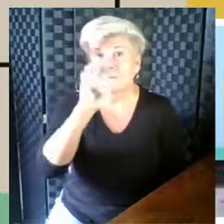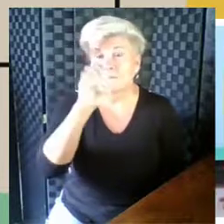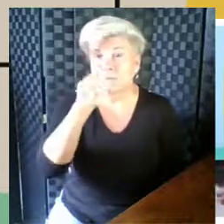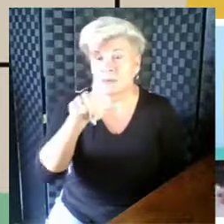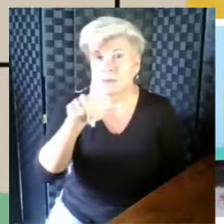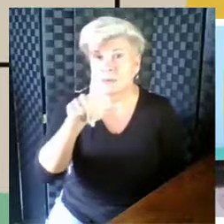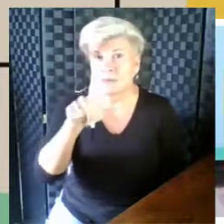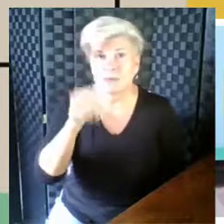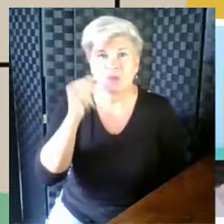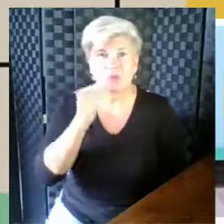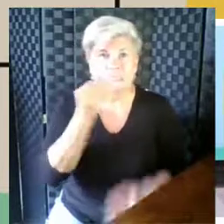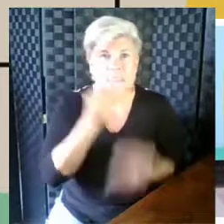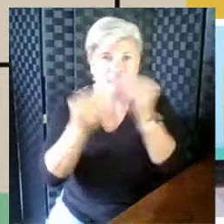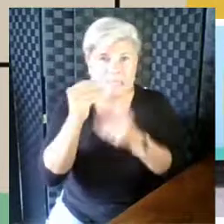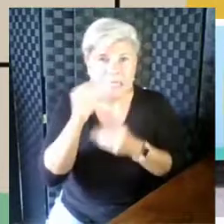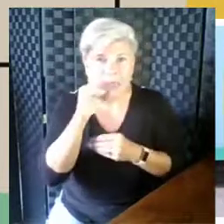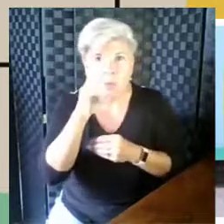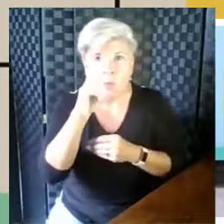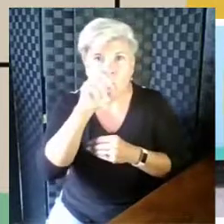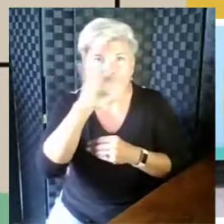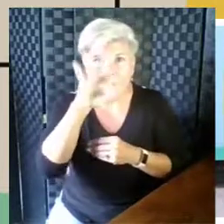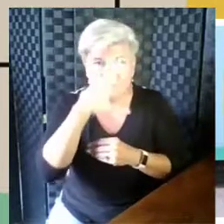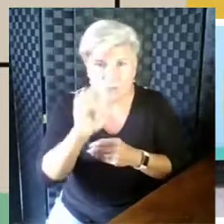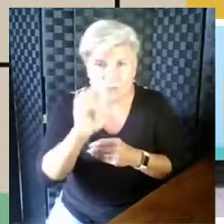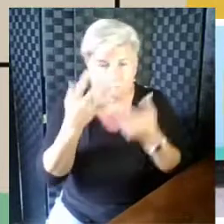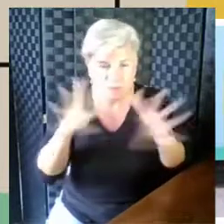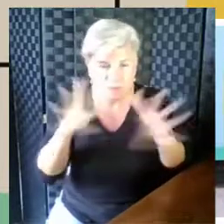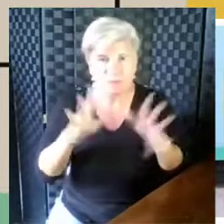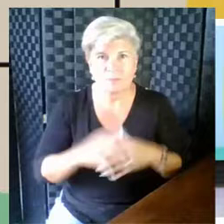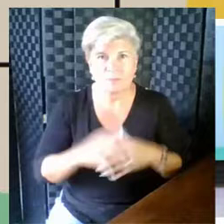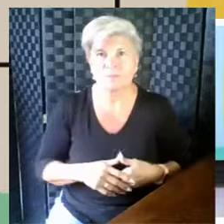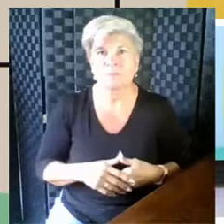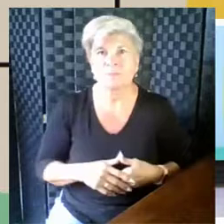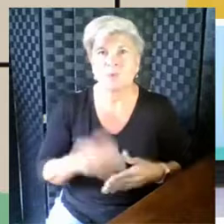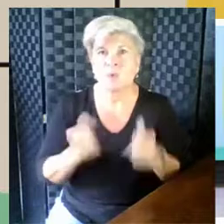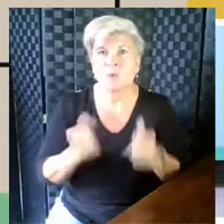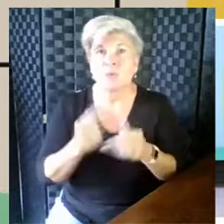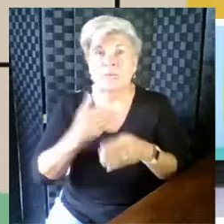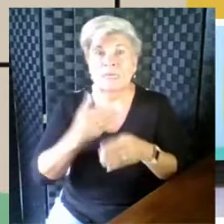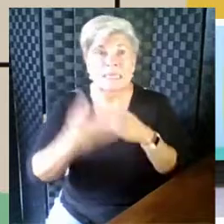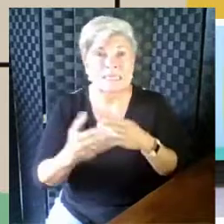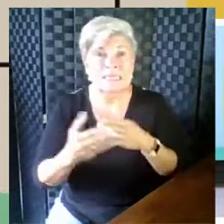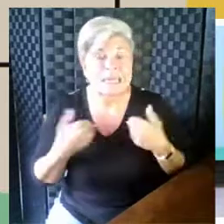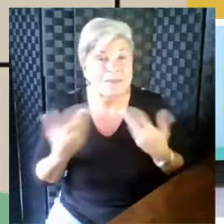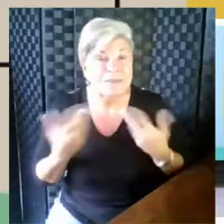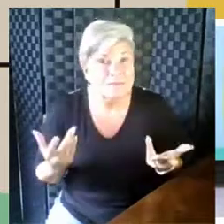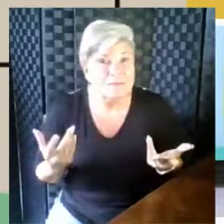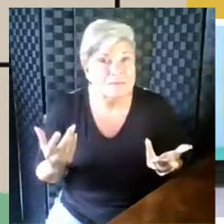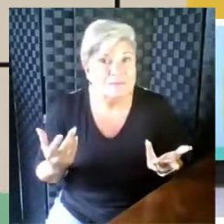all gone. Waffle. Which ending sound do you hear?